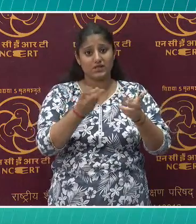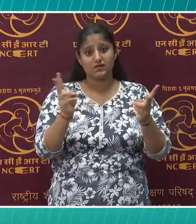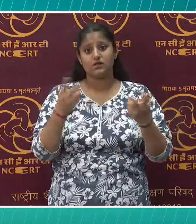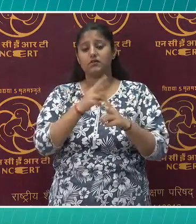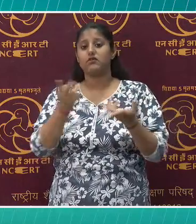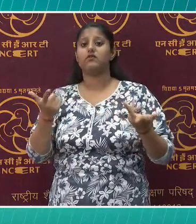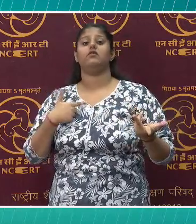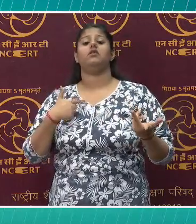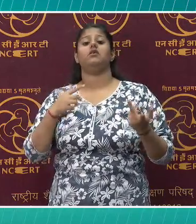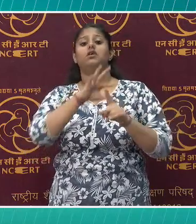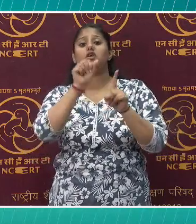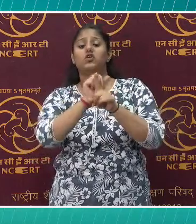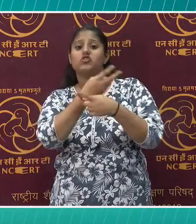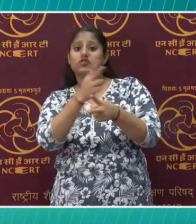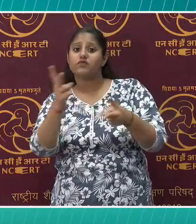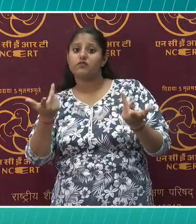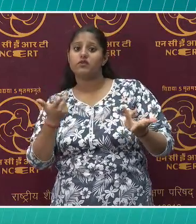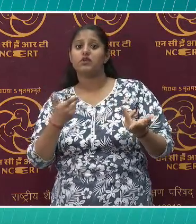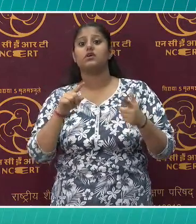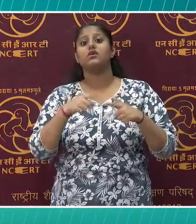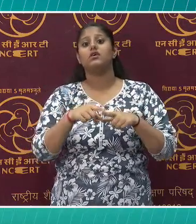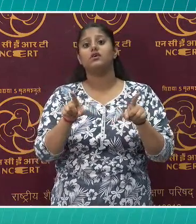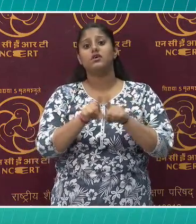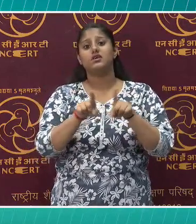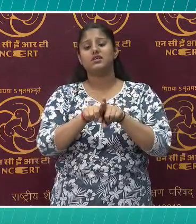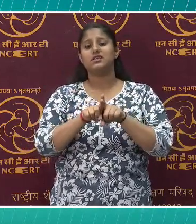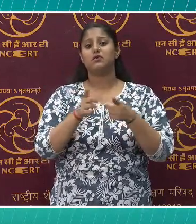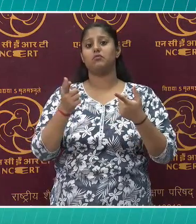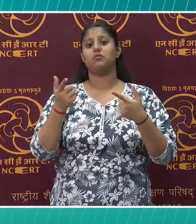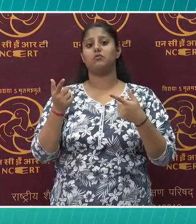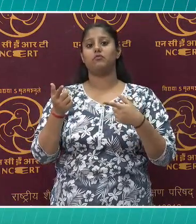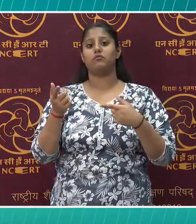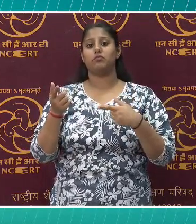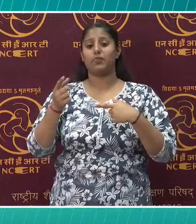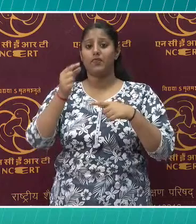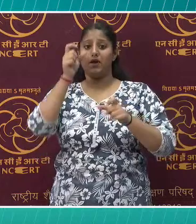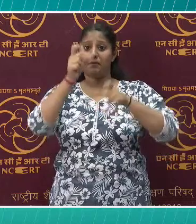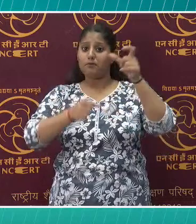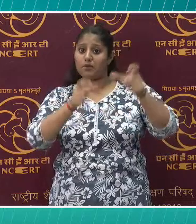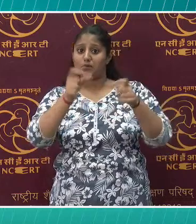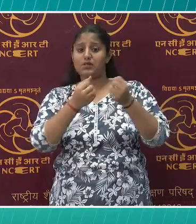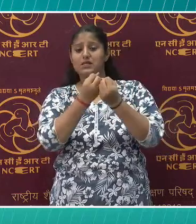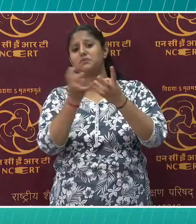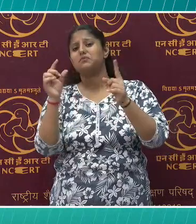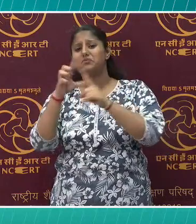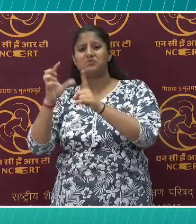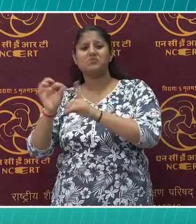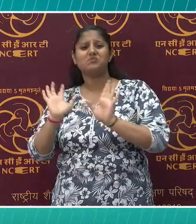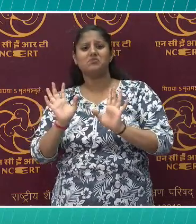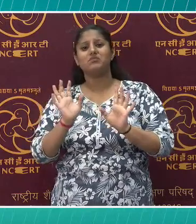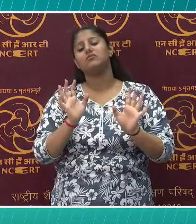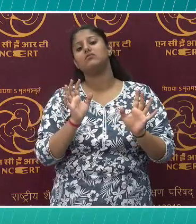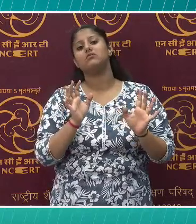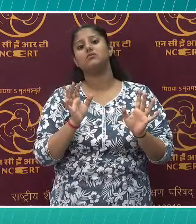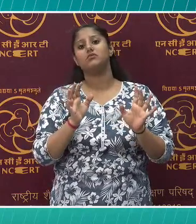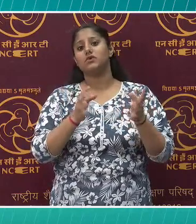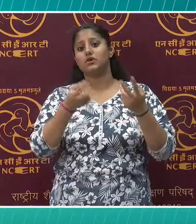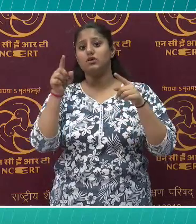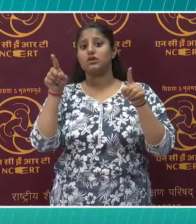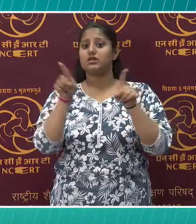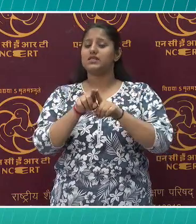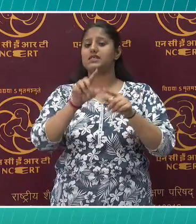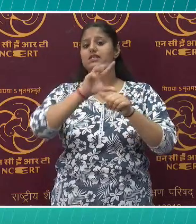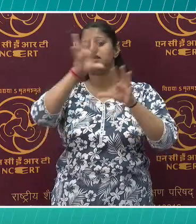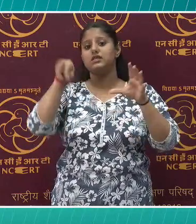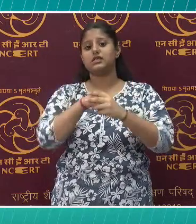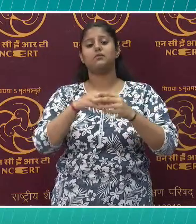and there are also the critical analysis of people who are doing so many things. So all that is a part of